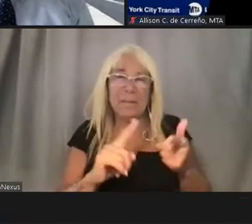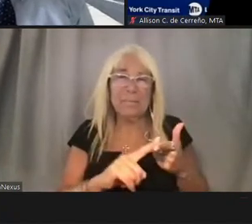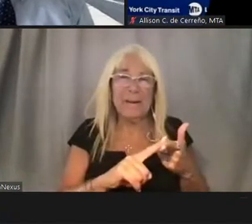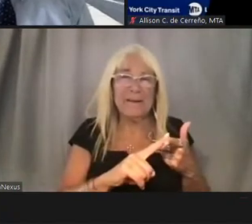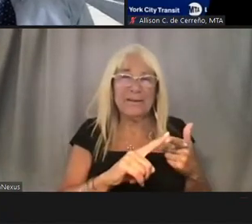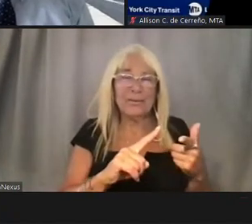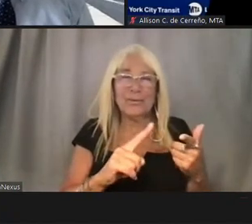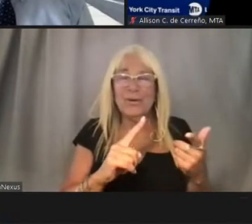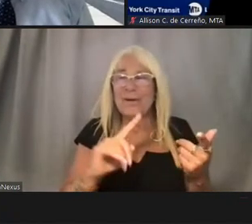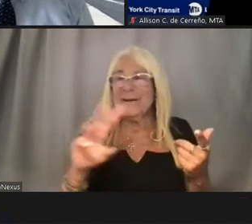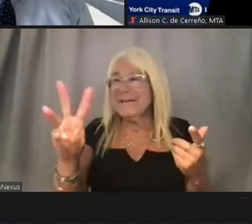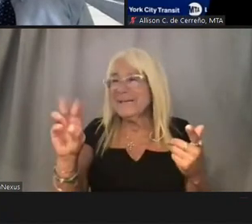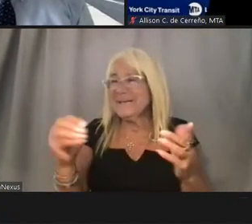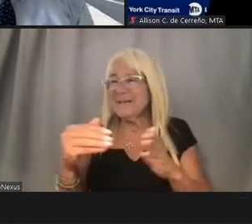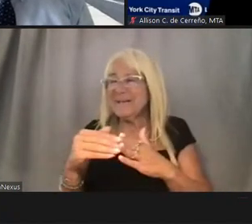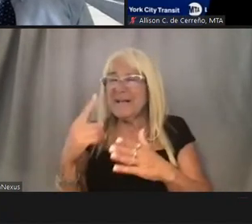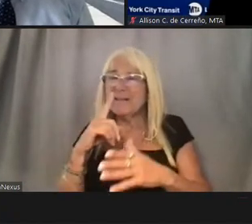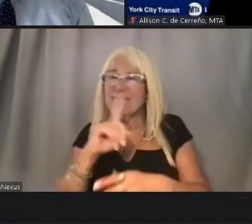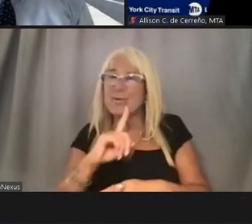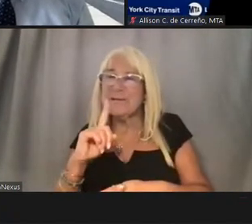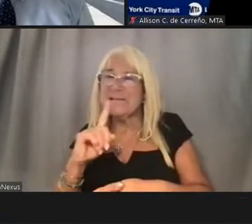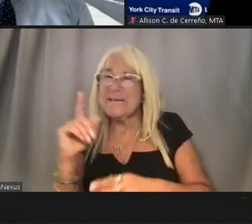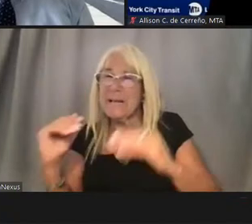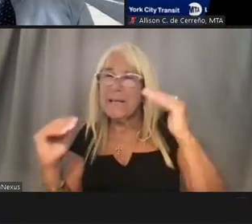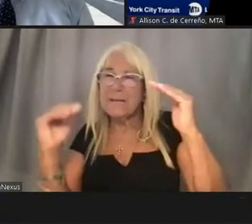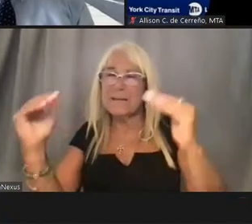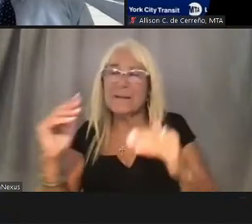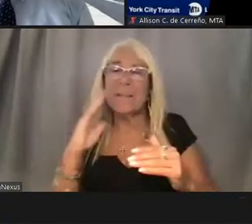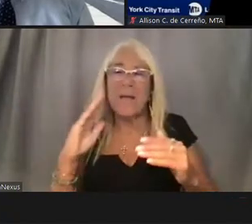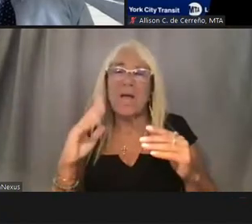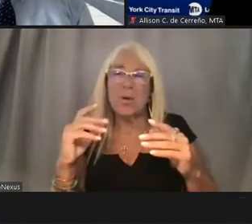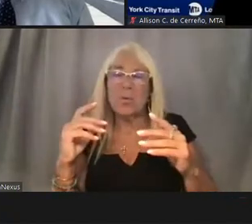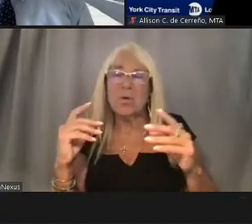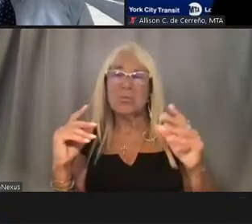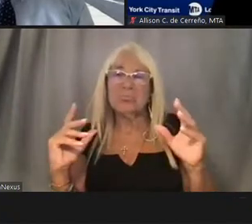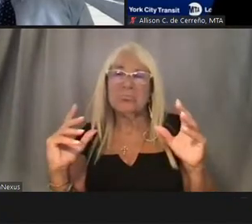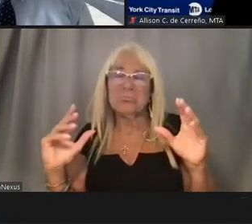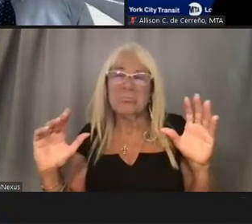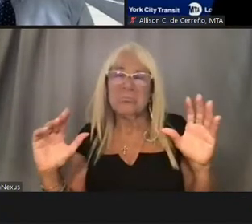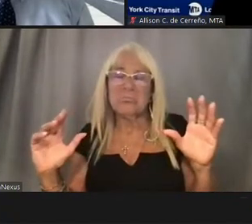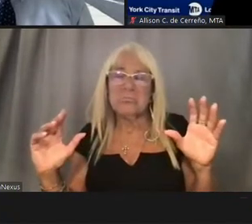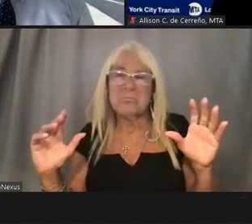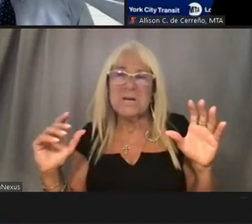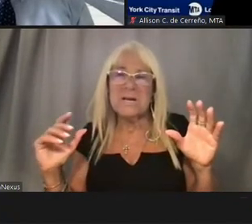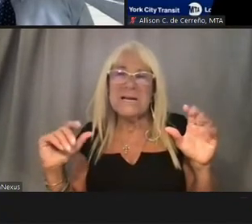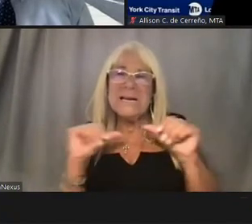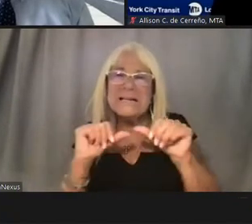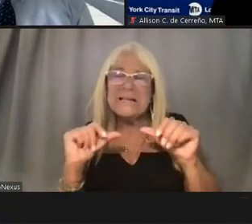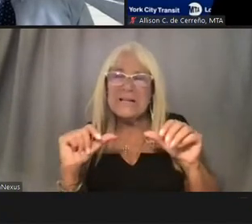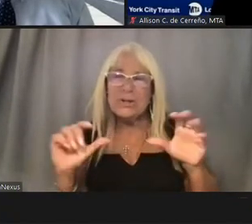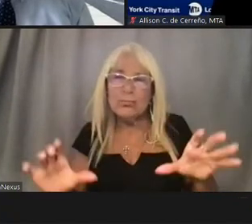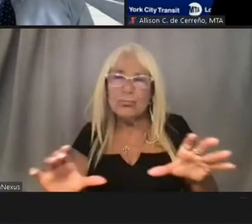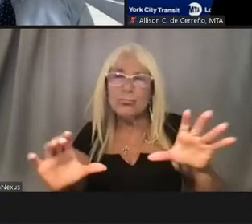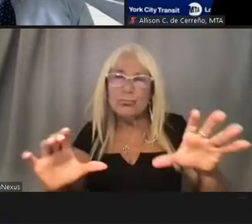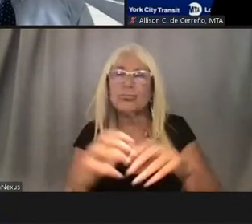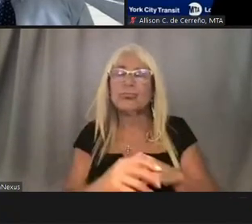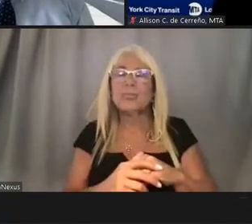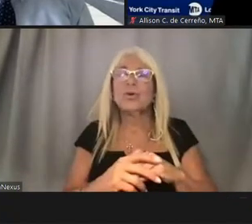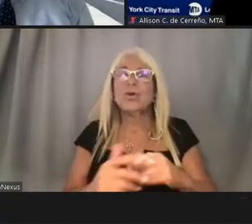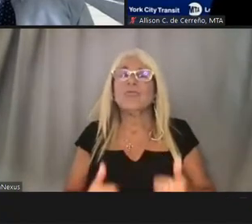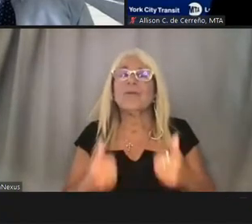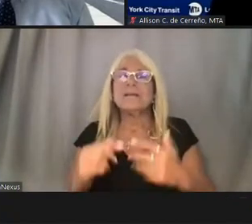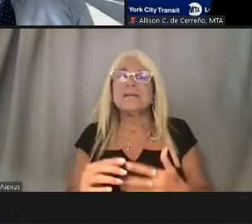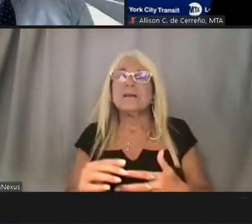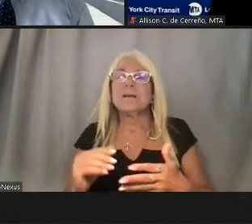a single adult I encouraged us then I will continue to fight for tying uh the presidential exemption to an area